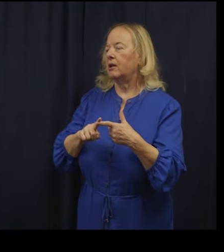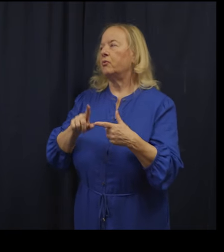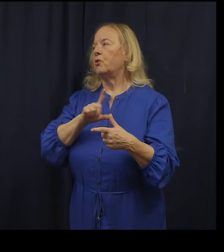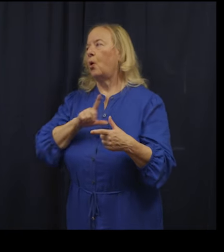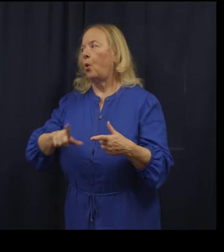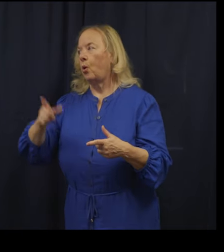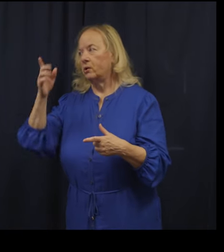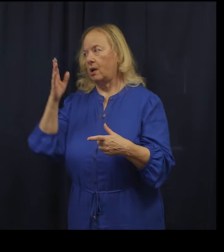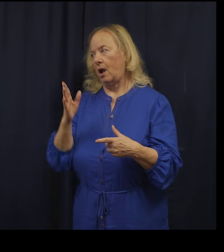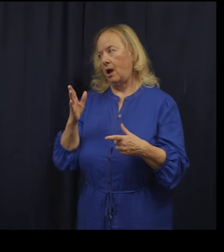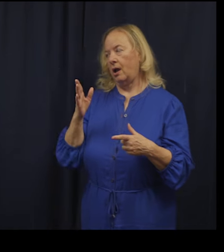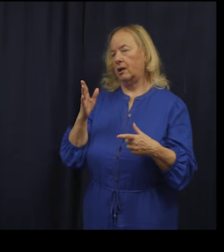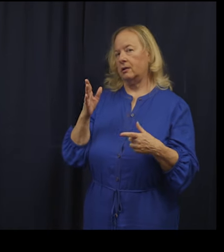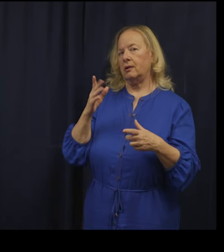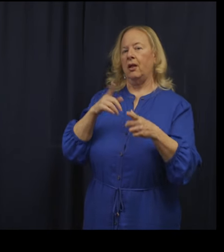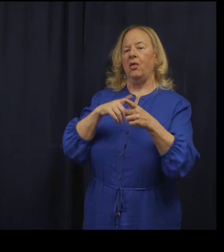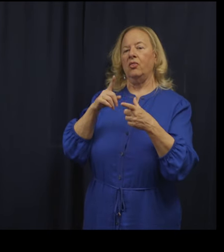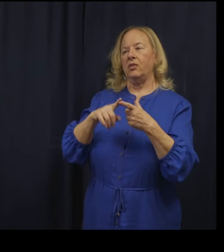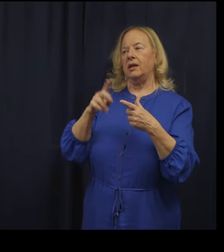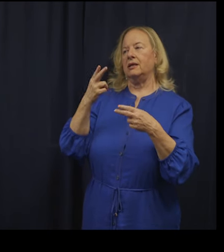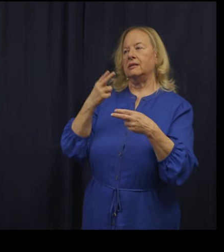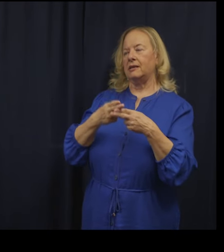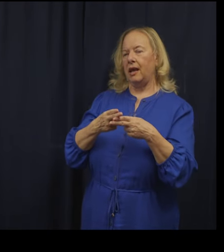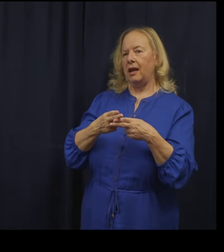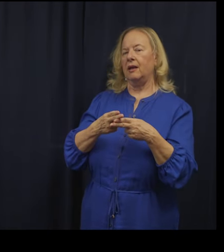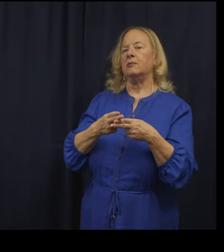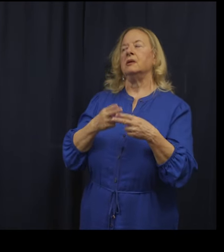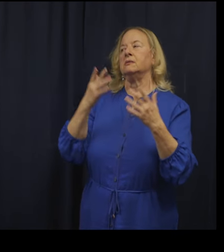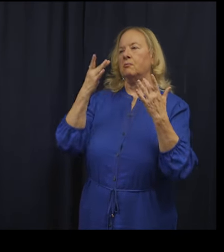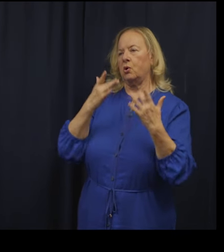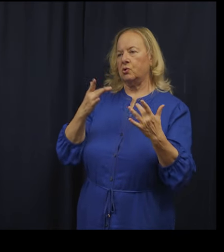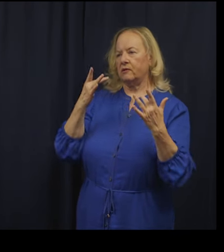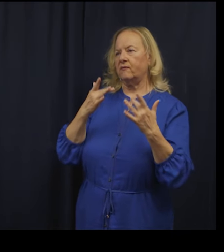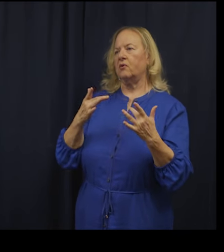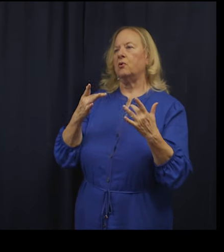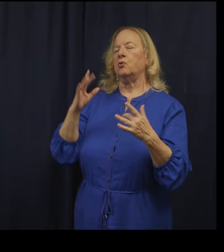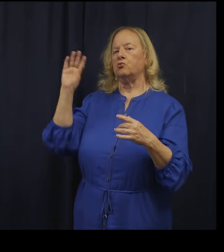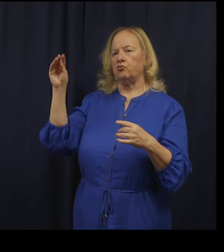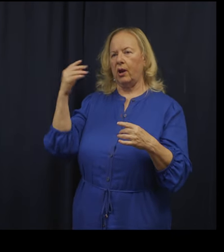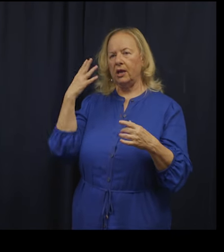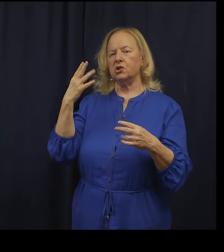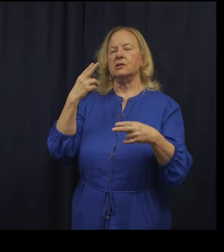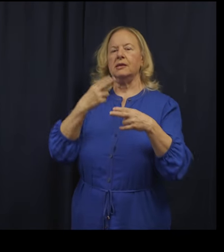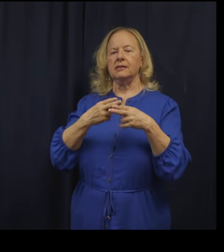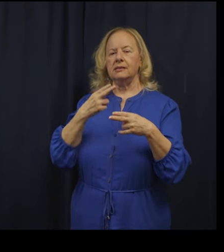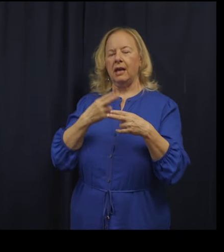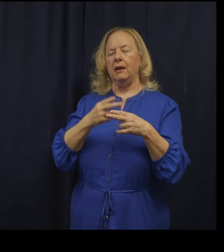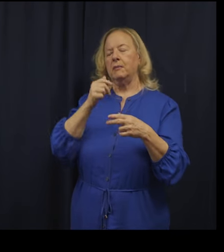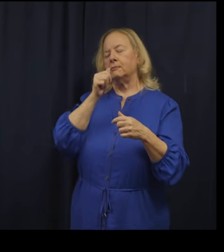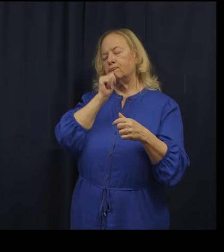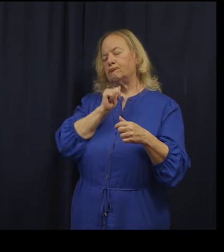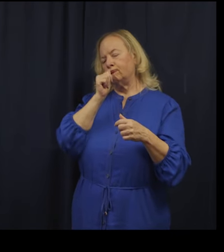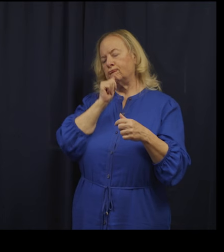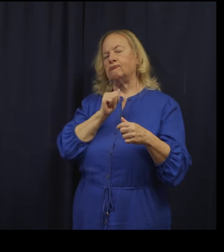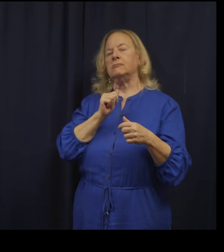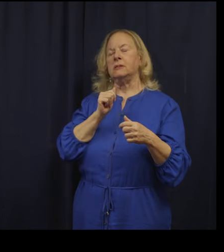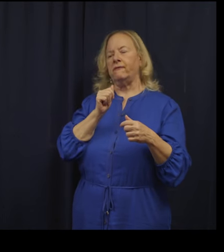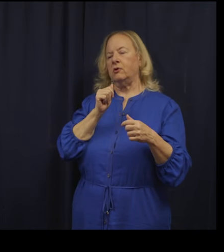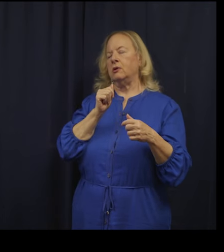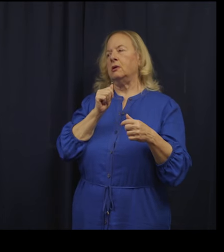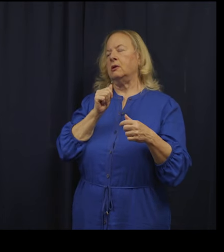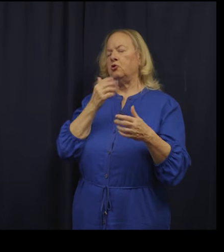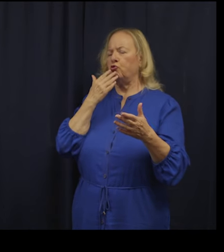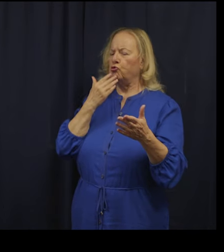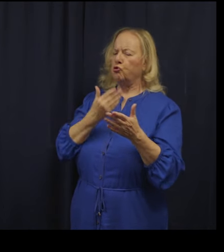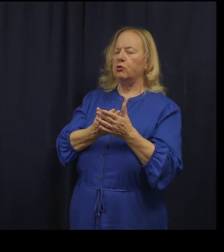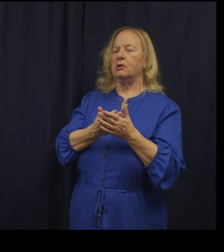Lord God. Then his name is merciful. His name is gracious. His name is long-suffering. His name is abundant